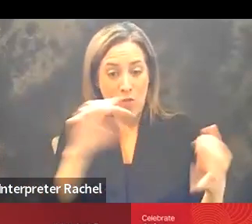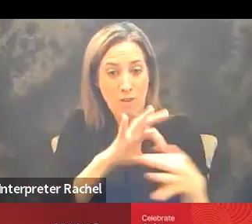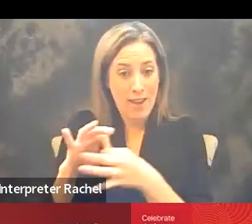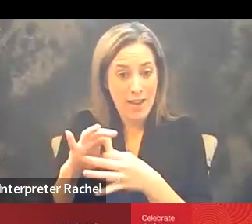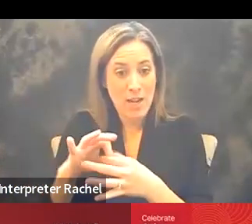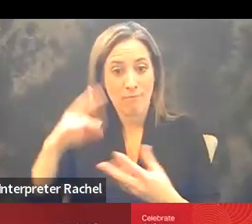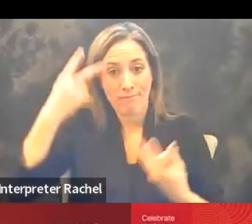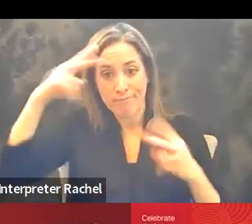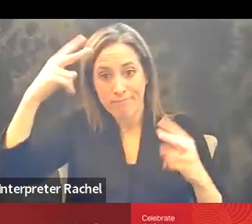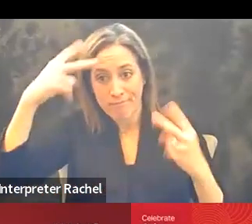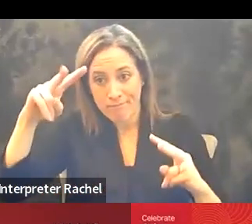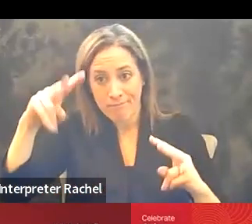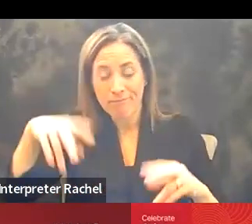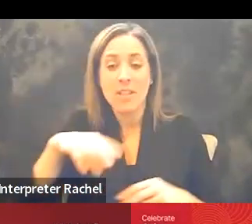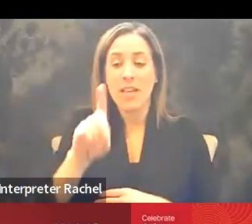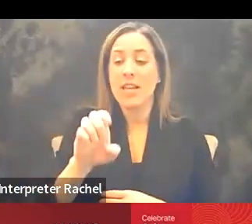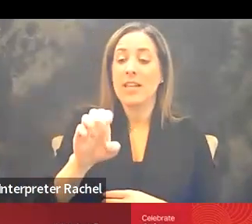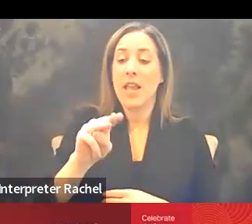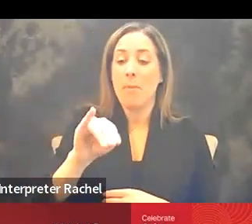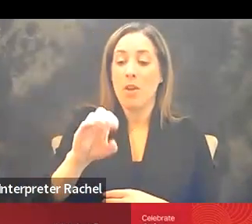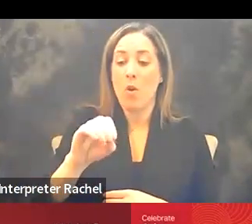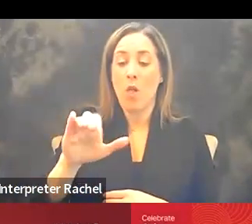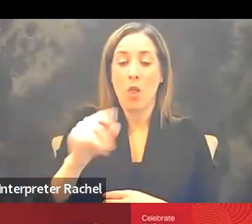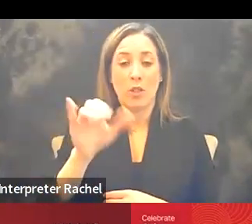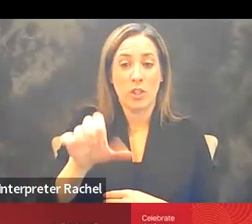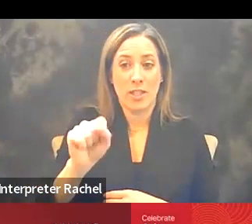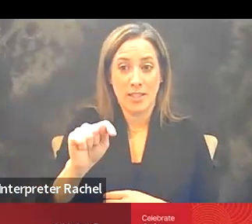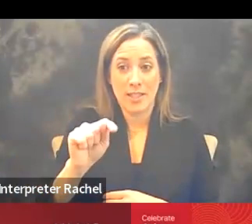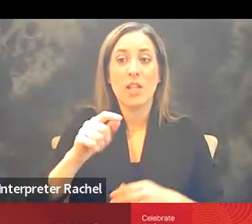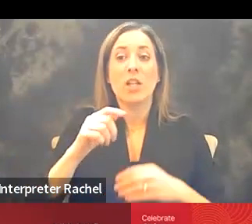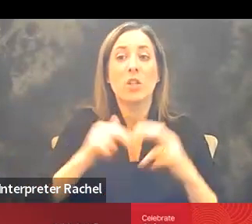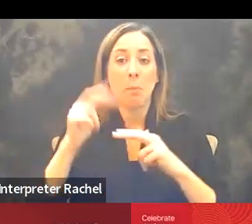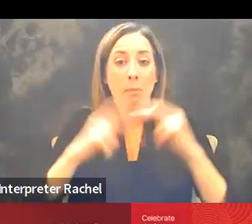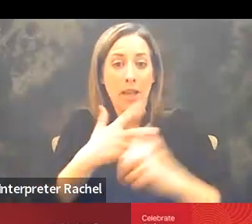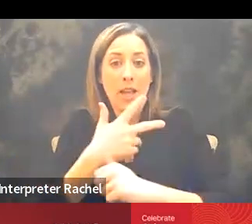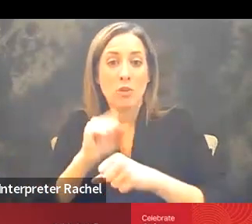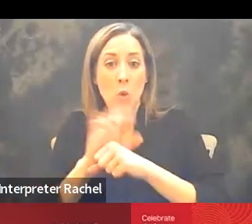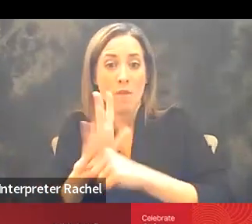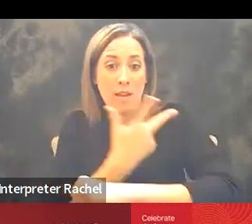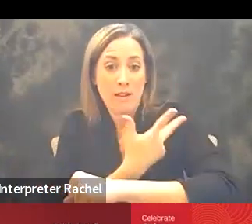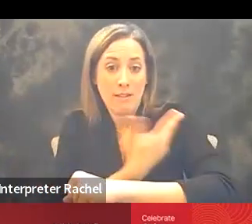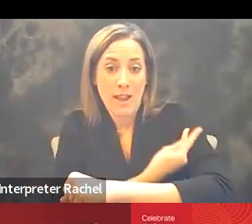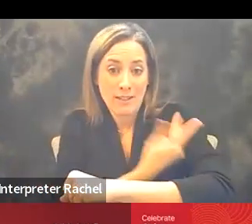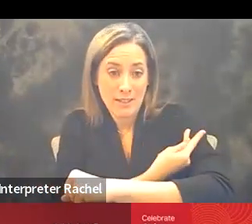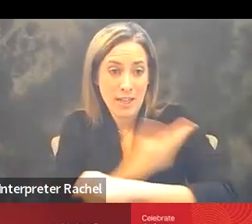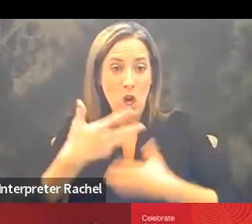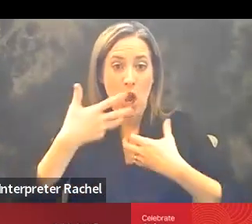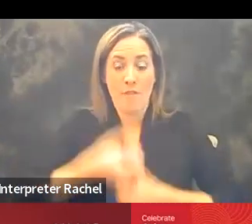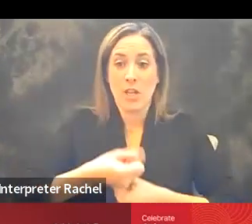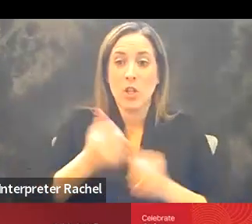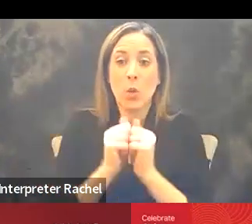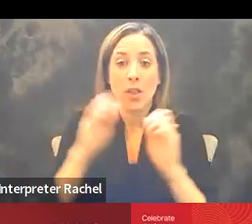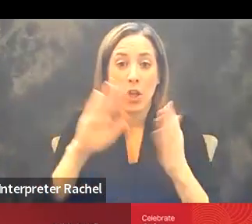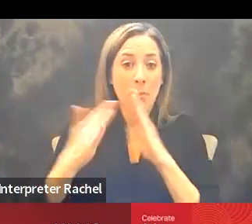training infodemiologists to build COVID-19 vaccine confidence in online communities with